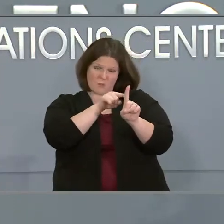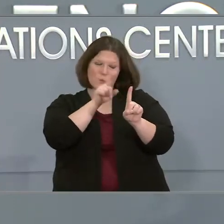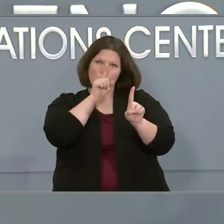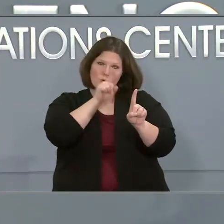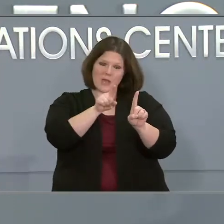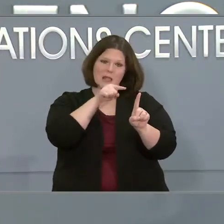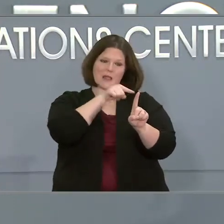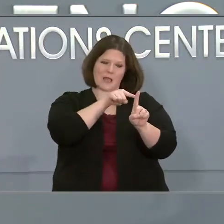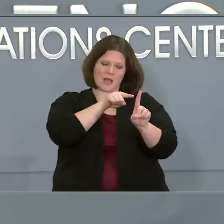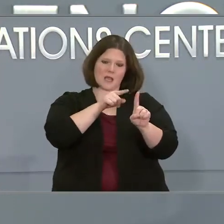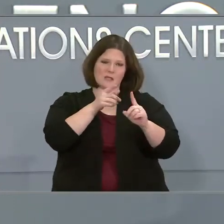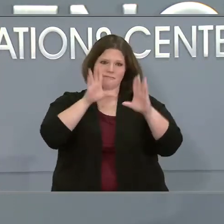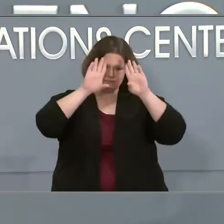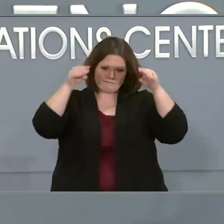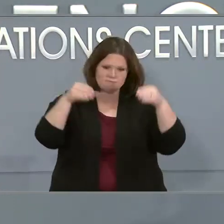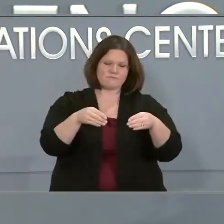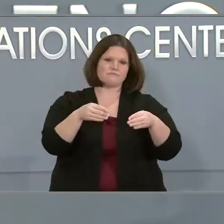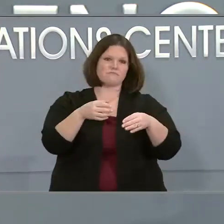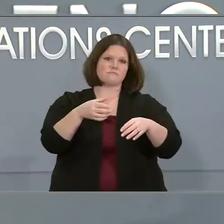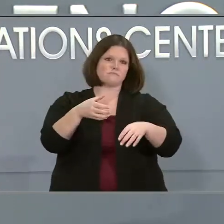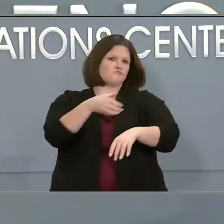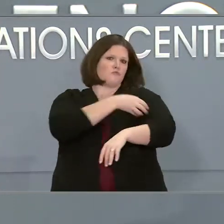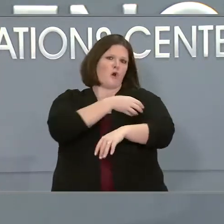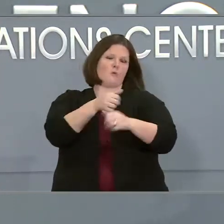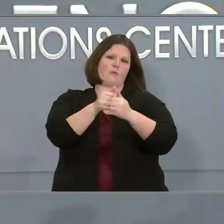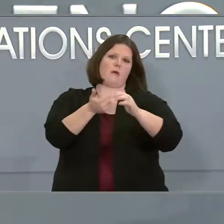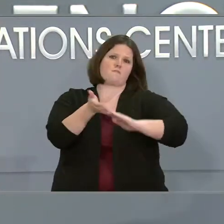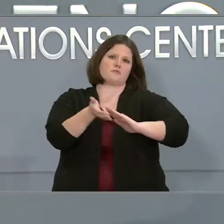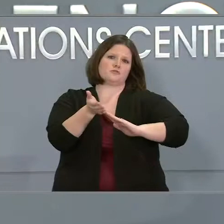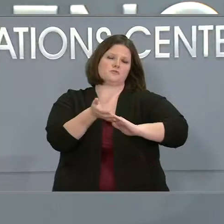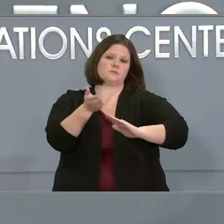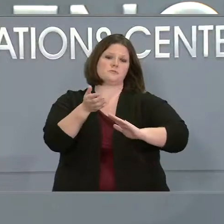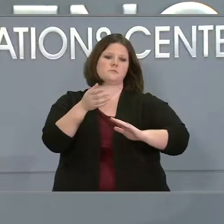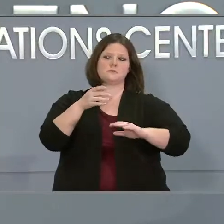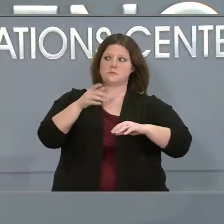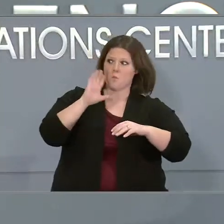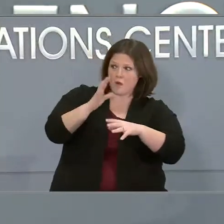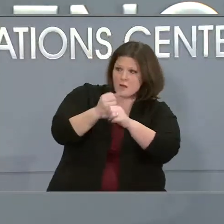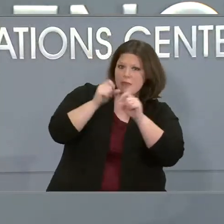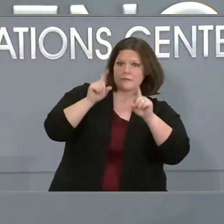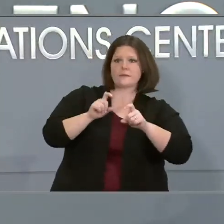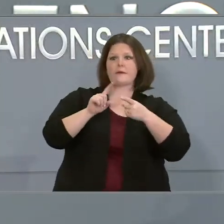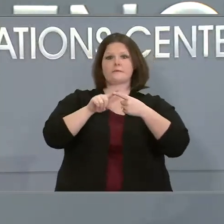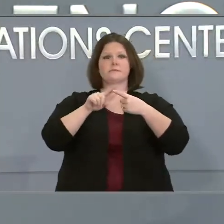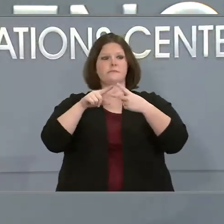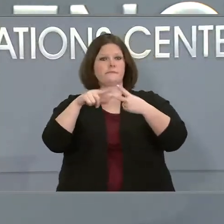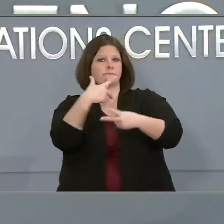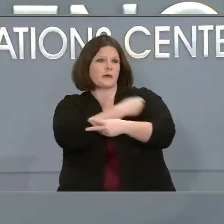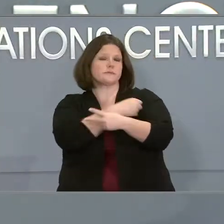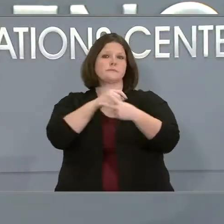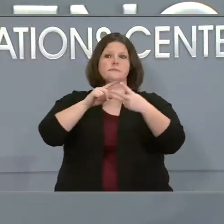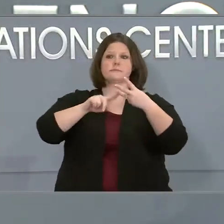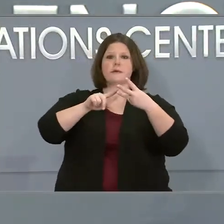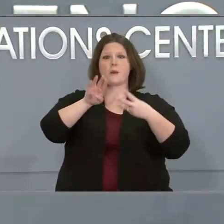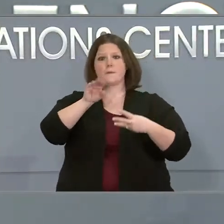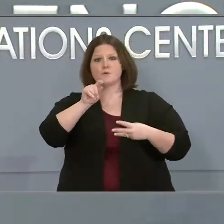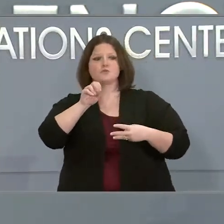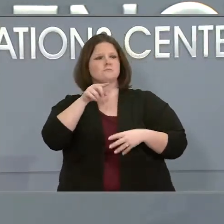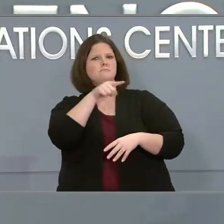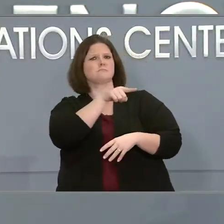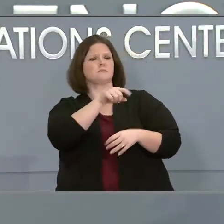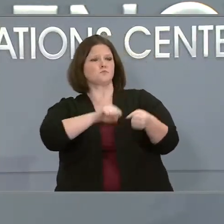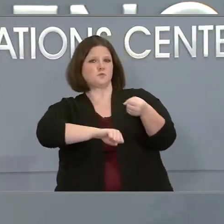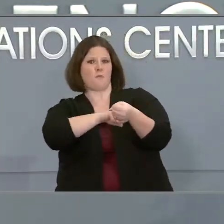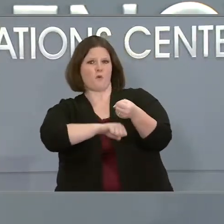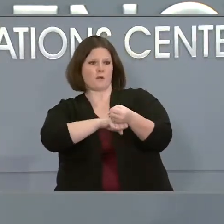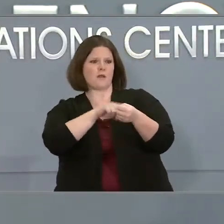in the operations, which is what really matters to people. Are we going to get tests? Are we going to get our vaccines? Are the boosters out there? And then he will be supported by those